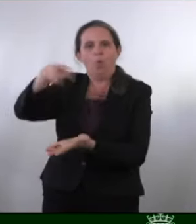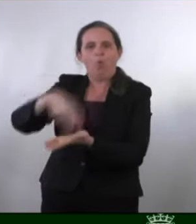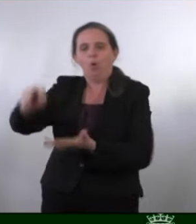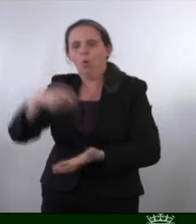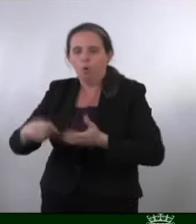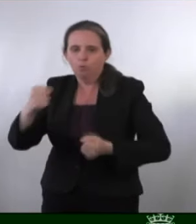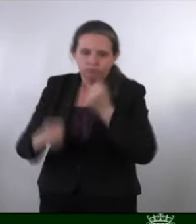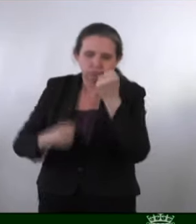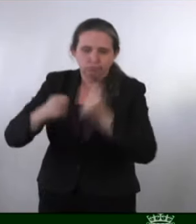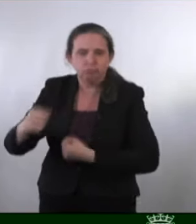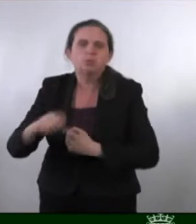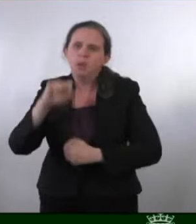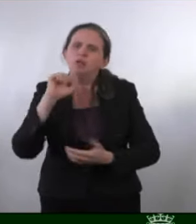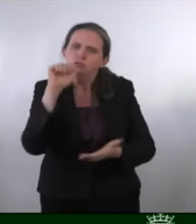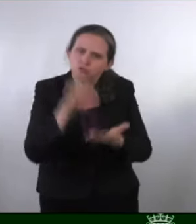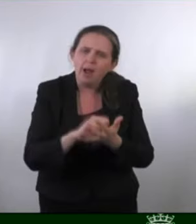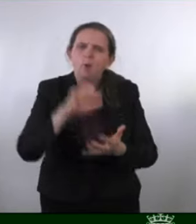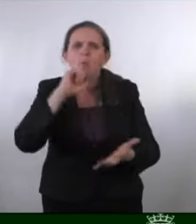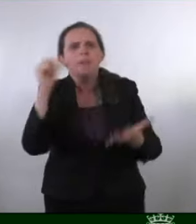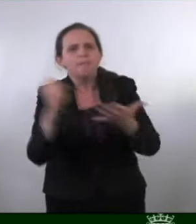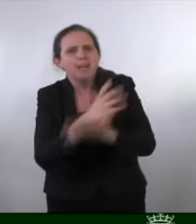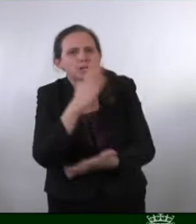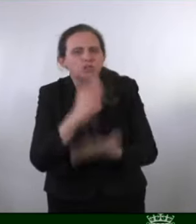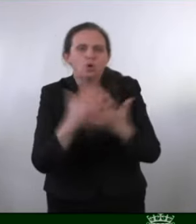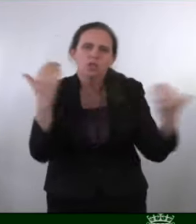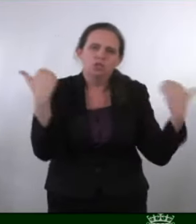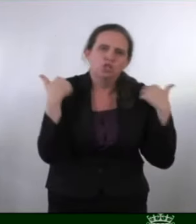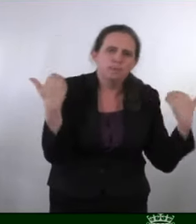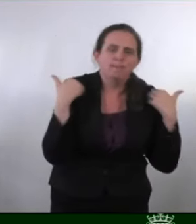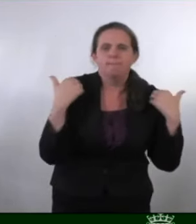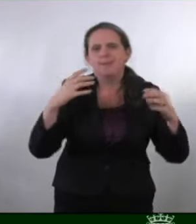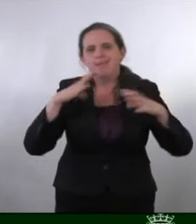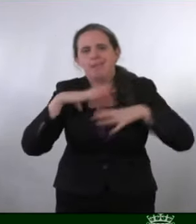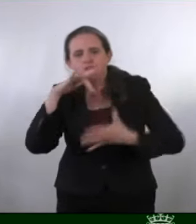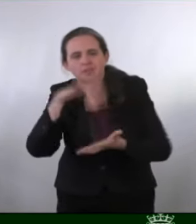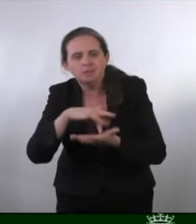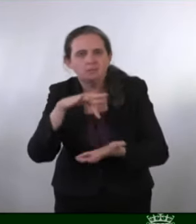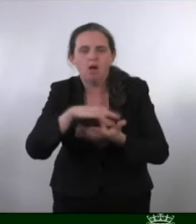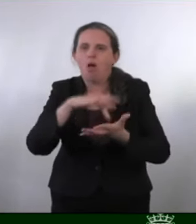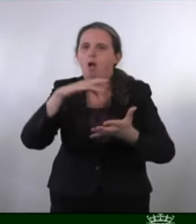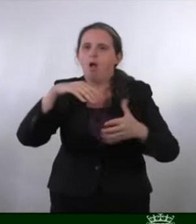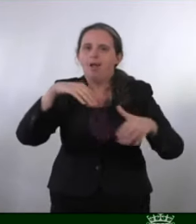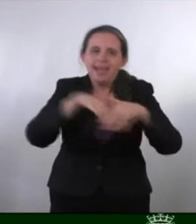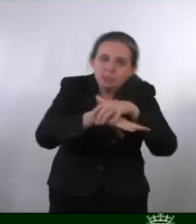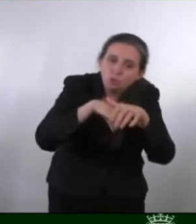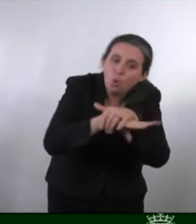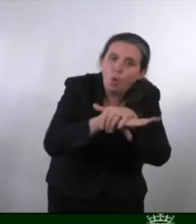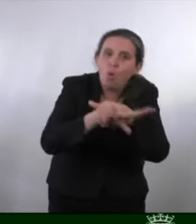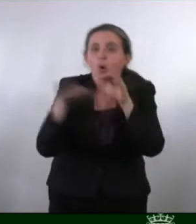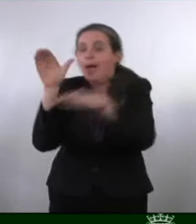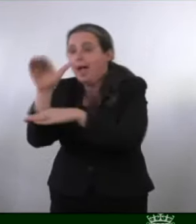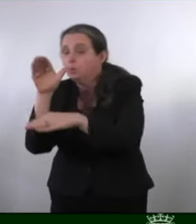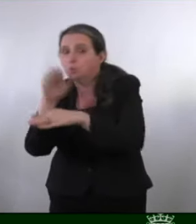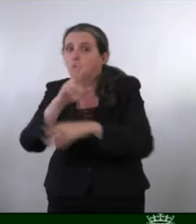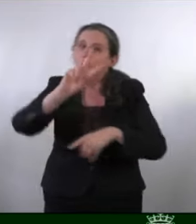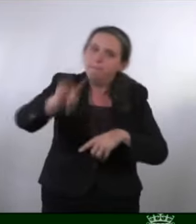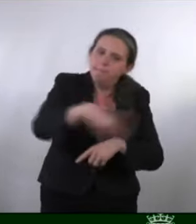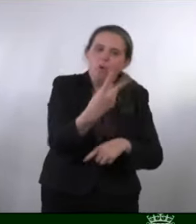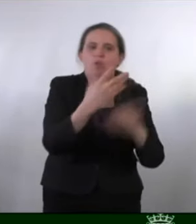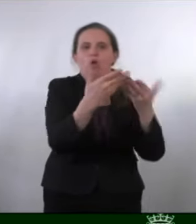gyms, leisure centres and swimming pools are open in all tiers, and of course organised sport